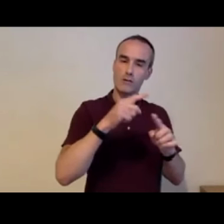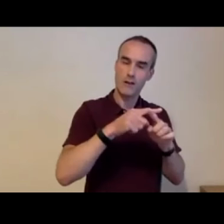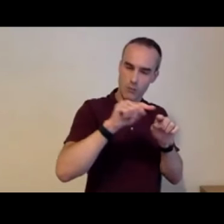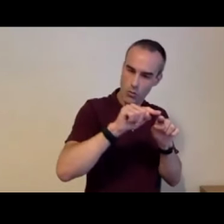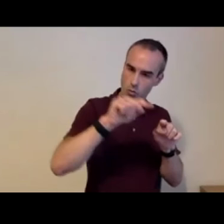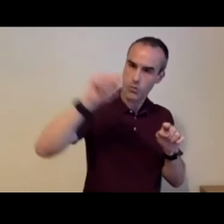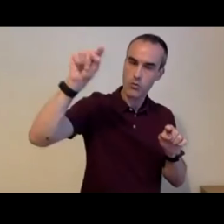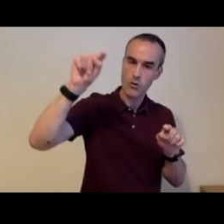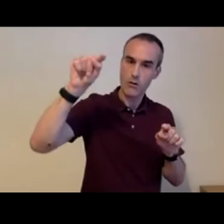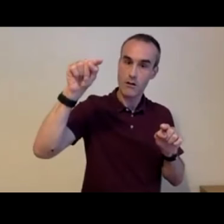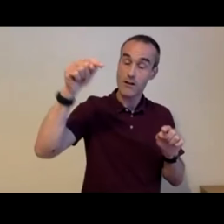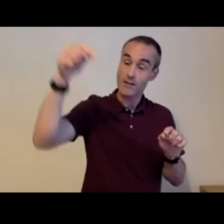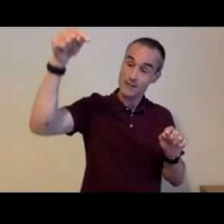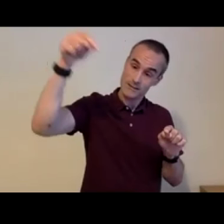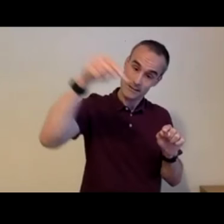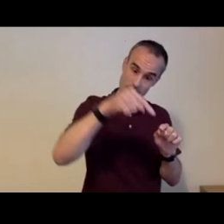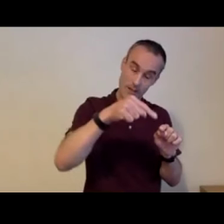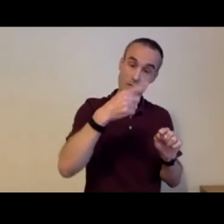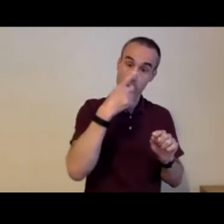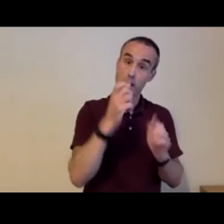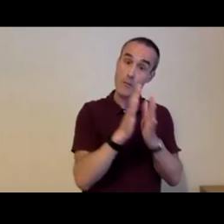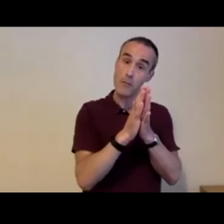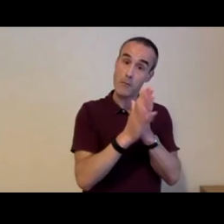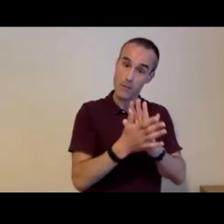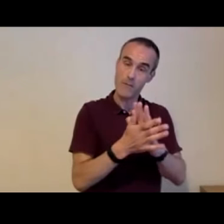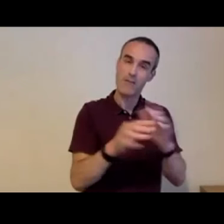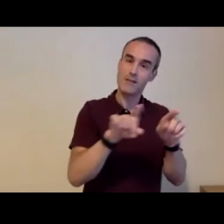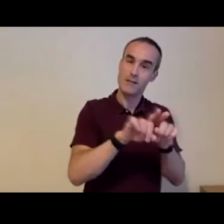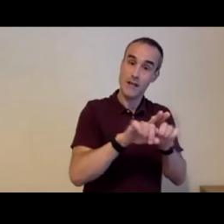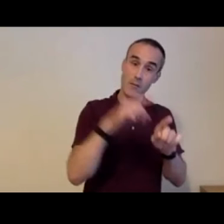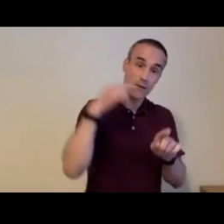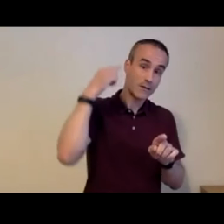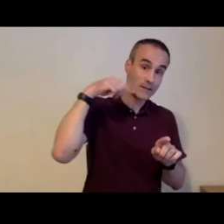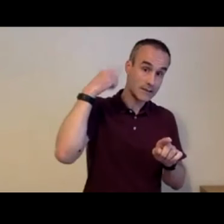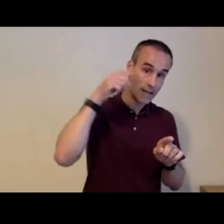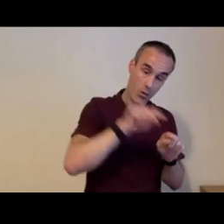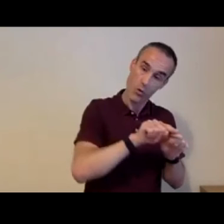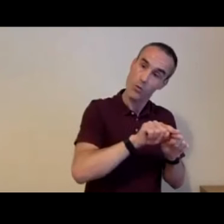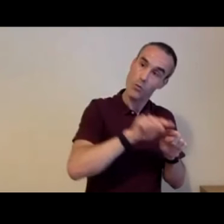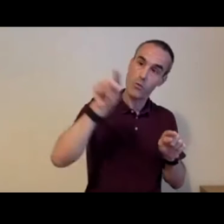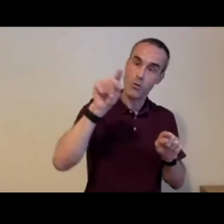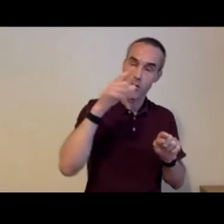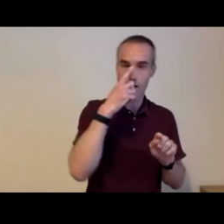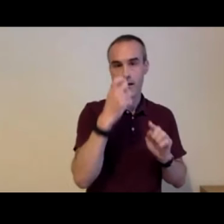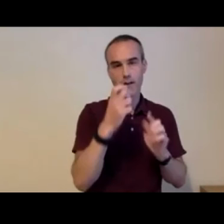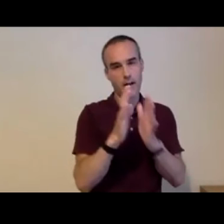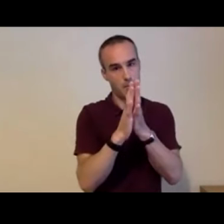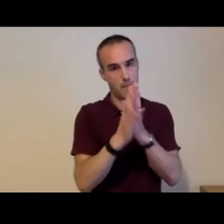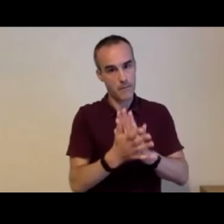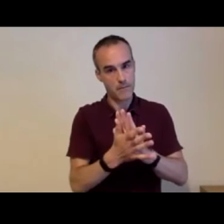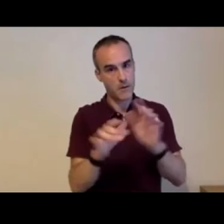system, can be dysfunctional, just as the transmission of sound from the cochlea to the cortex can be